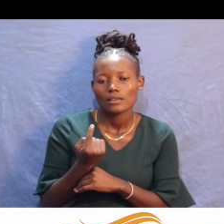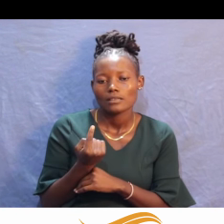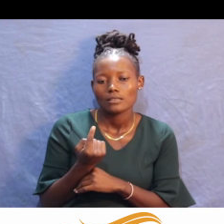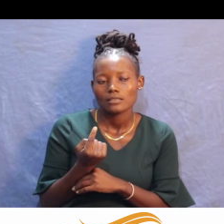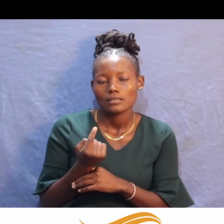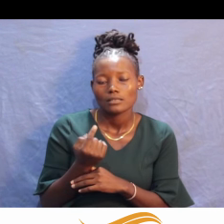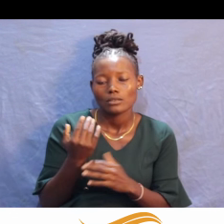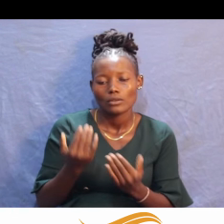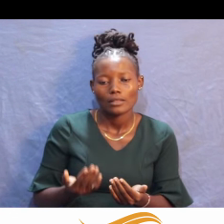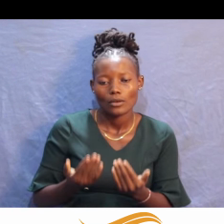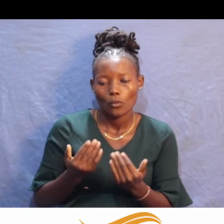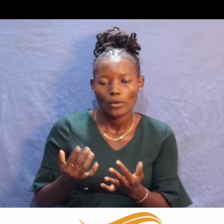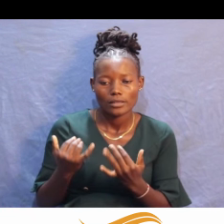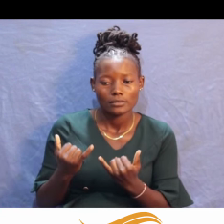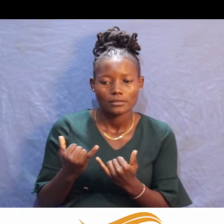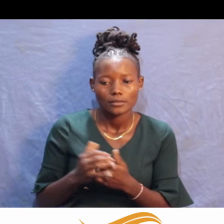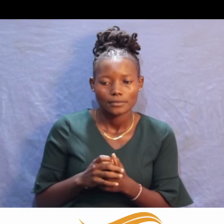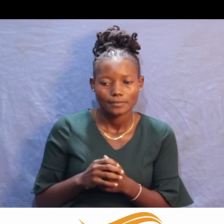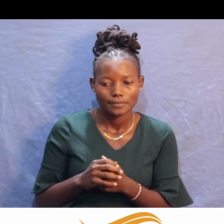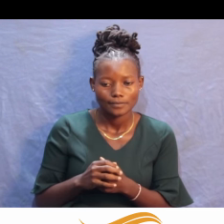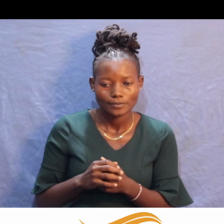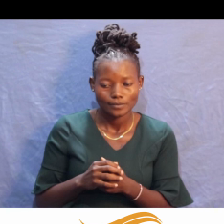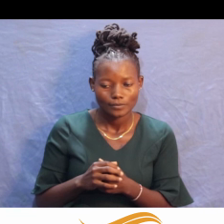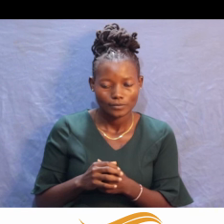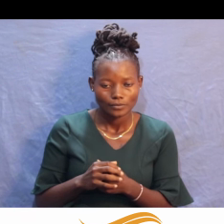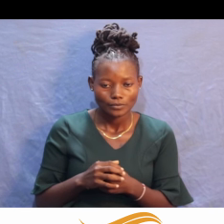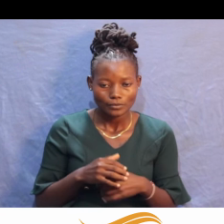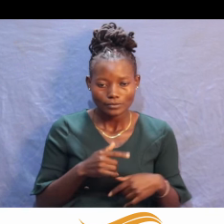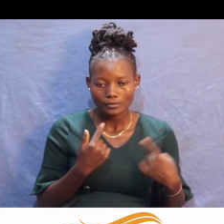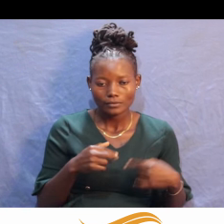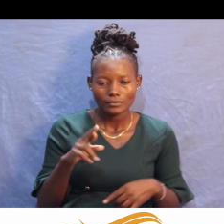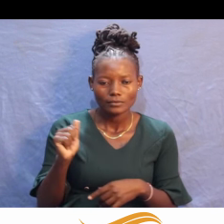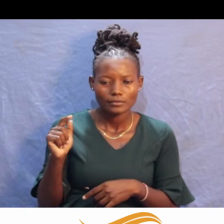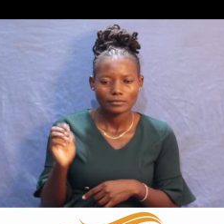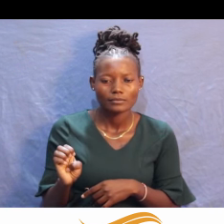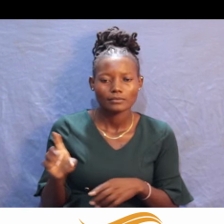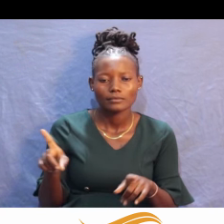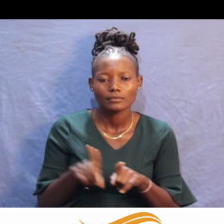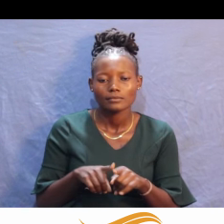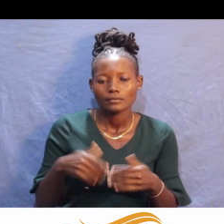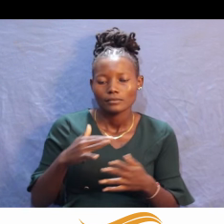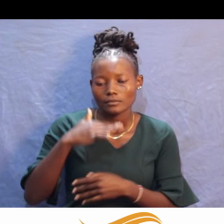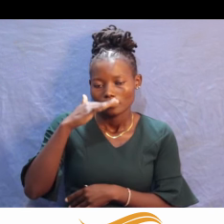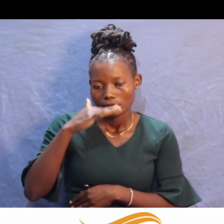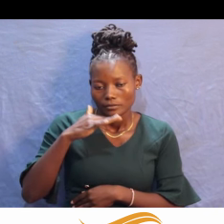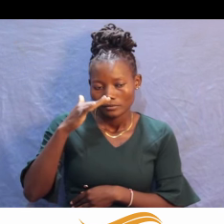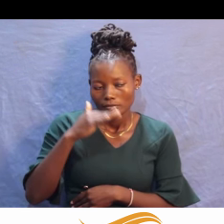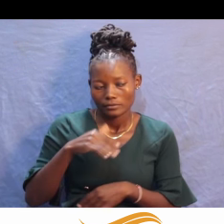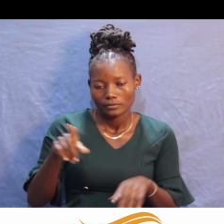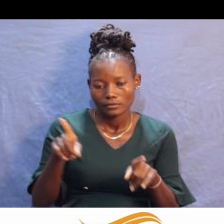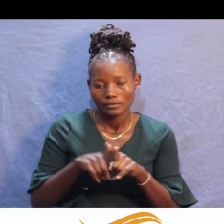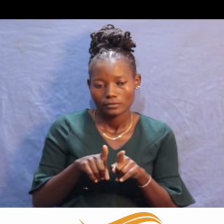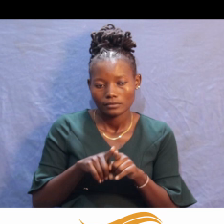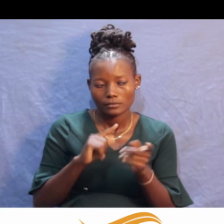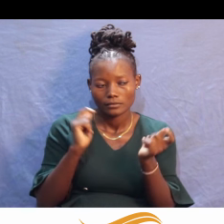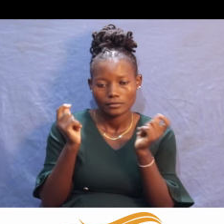rate. So heart rate, the depth of your breathing, and then your respiratory rate changes